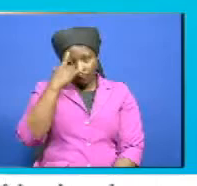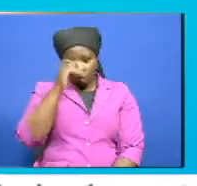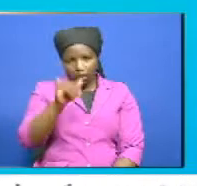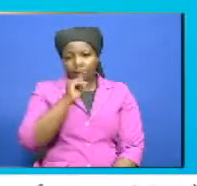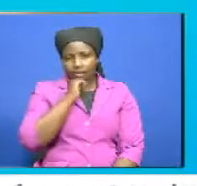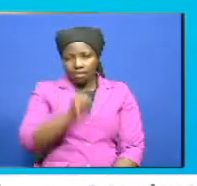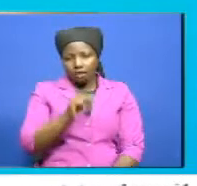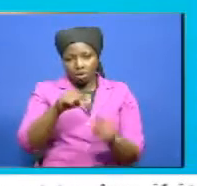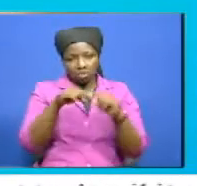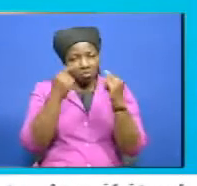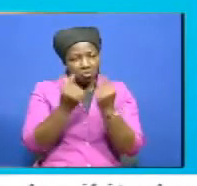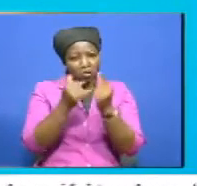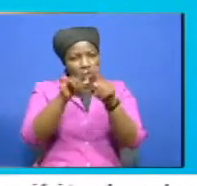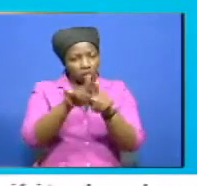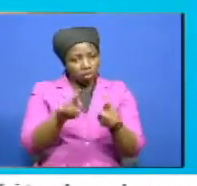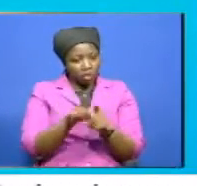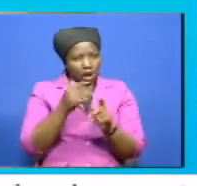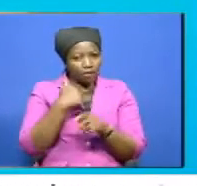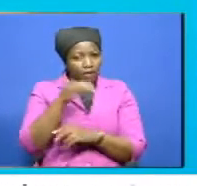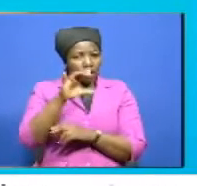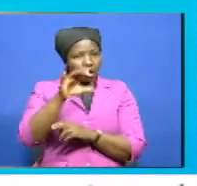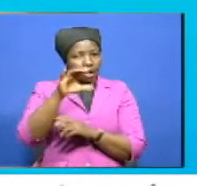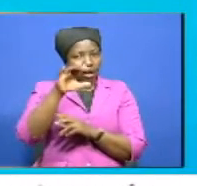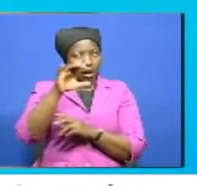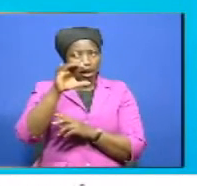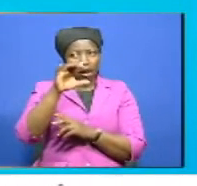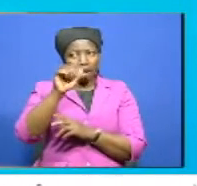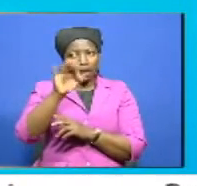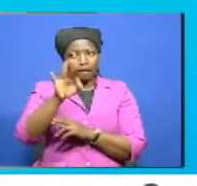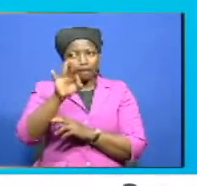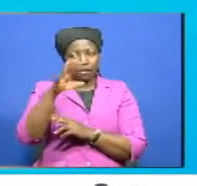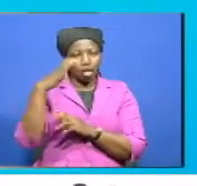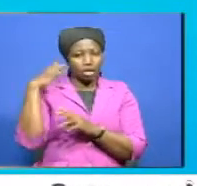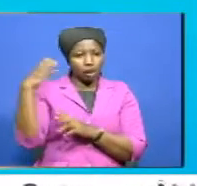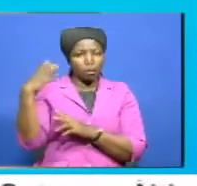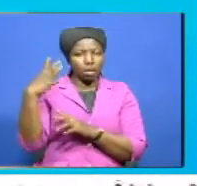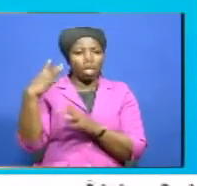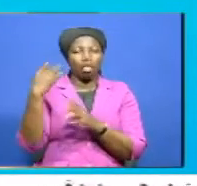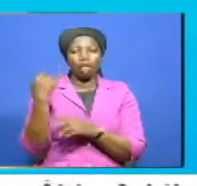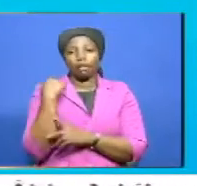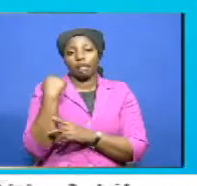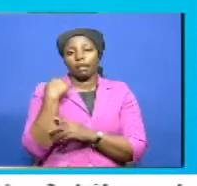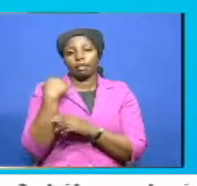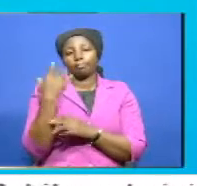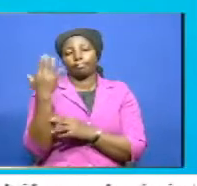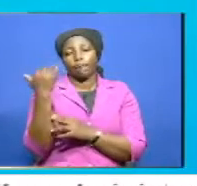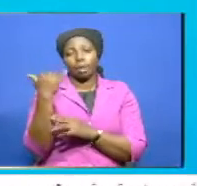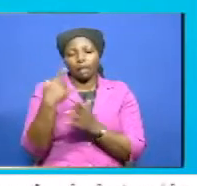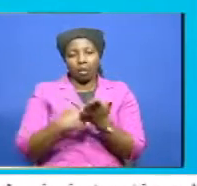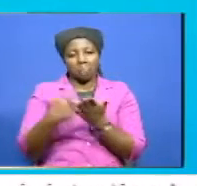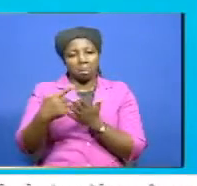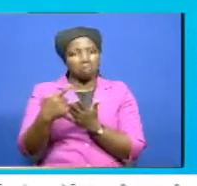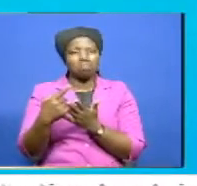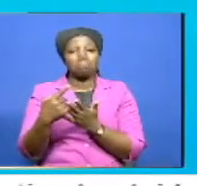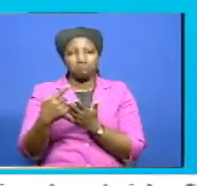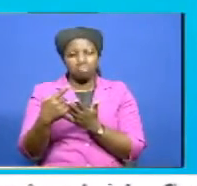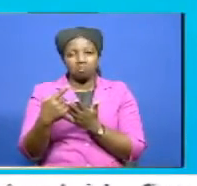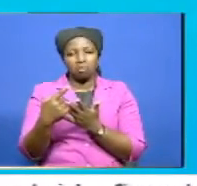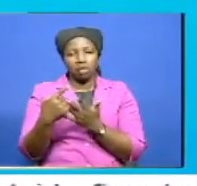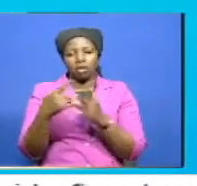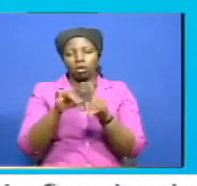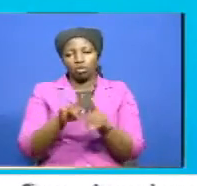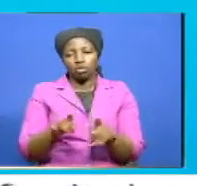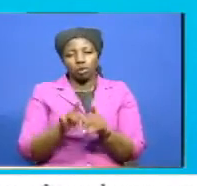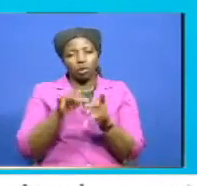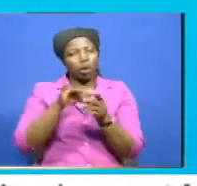We also had the CAF Champions League matches yesterday. And coming in the week, the DFB Pokal. So all that and more as we